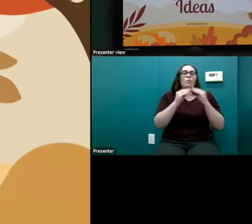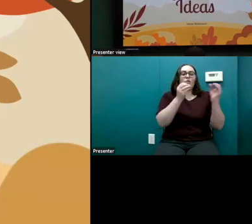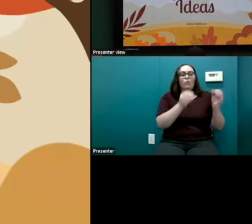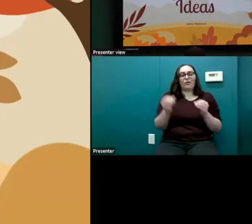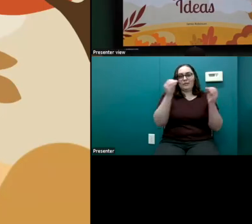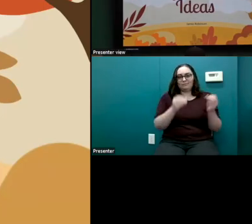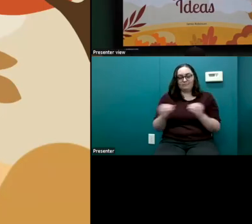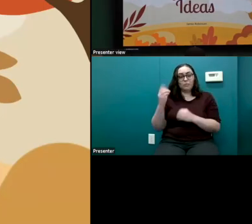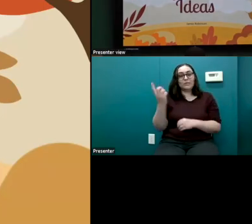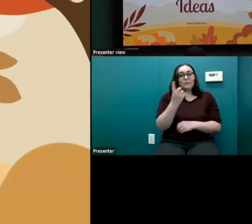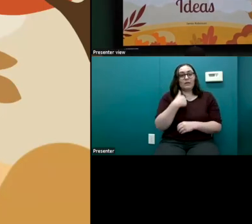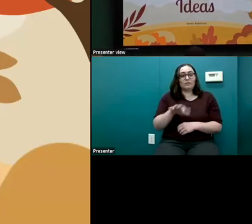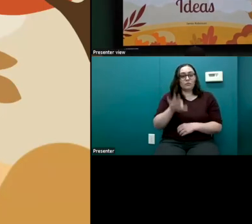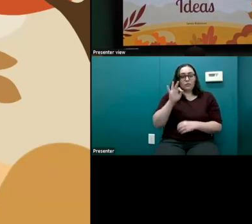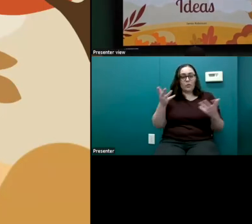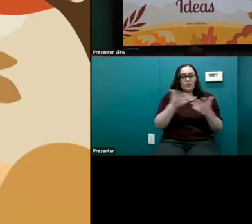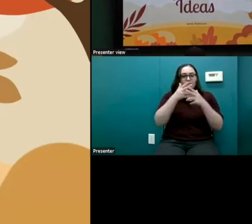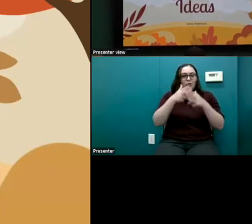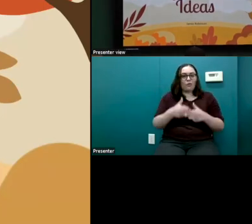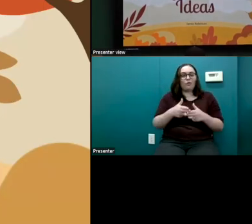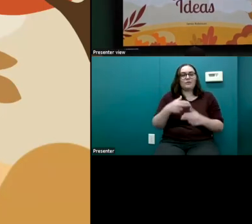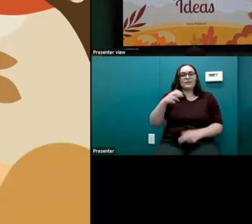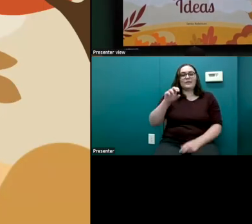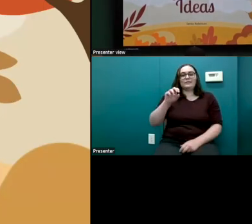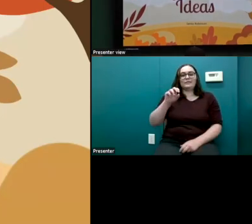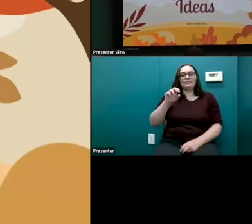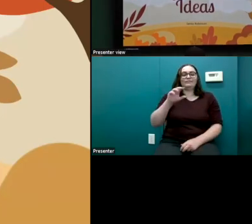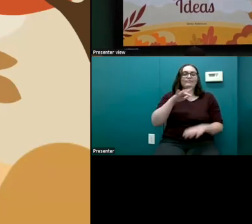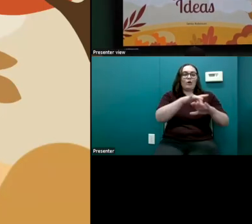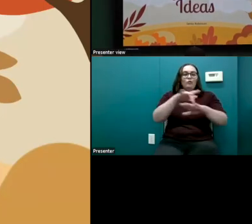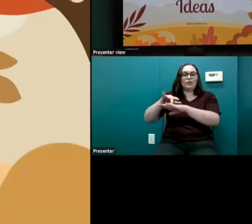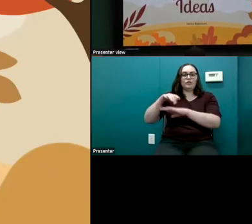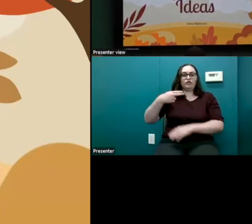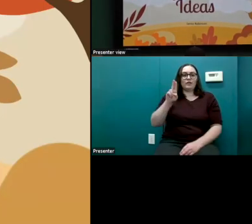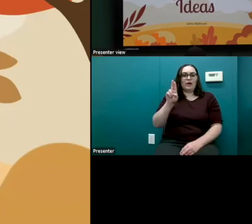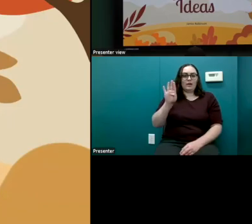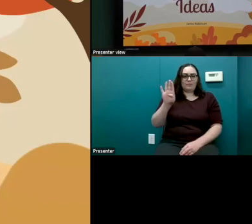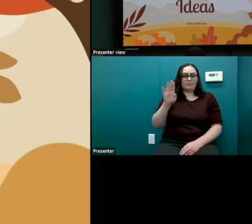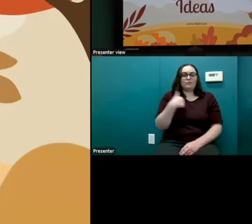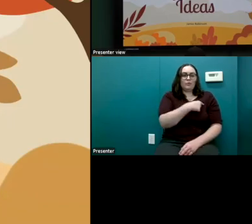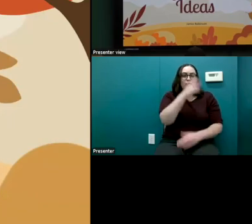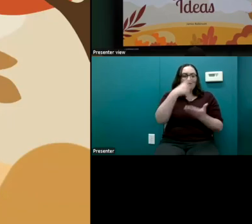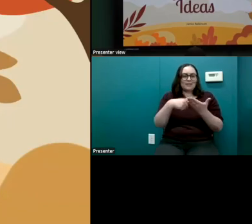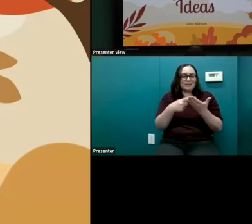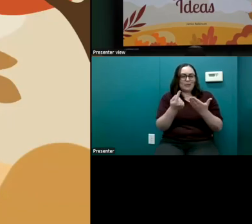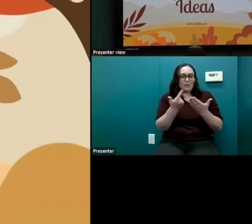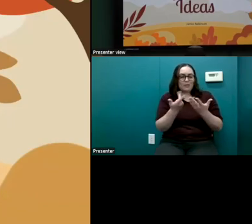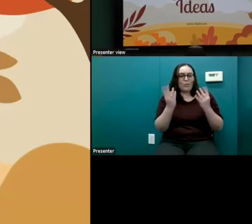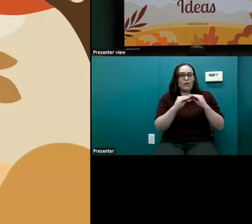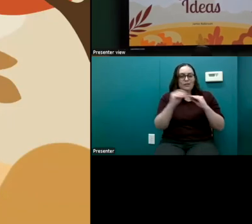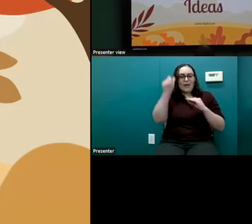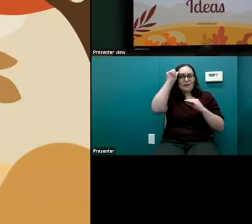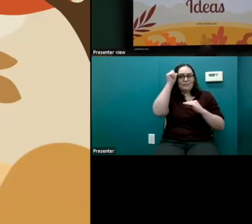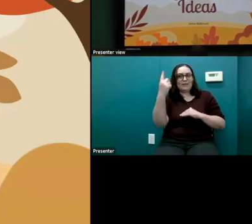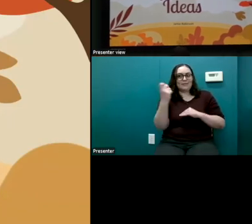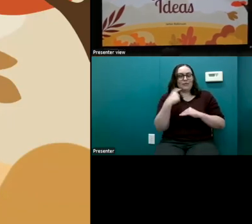that I chose to do was create what I call the Outreach Hub. And so we'll talk a little bit more about that. And Adam just asked me to present on that this